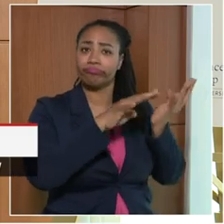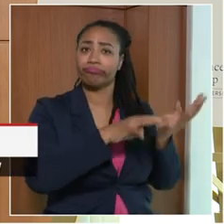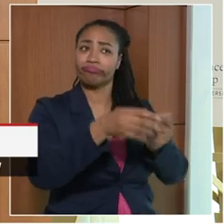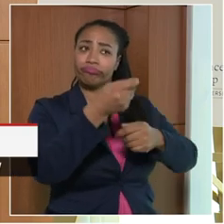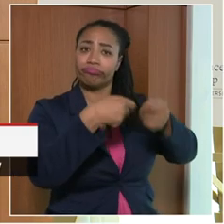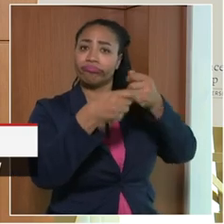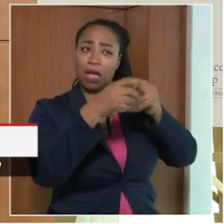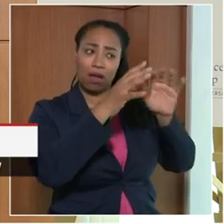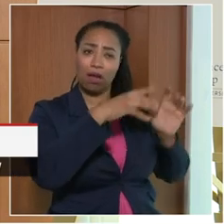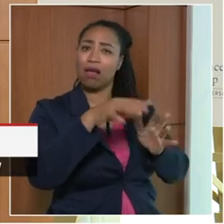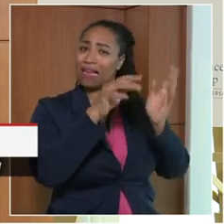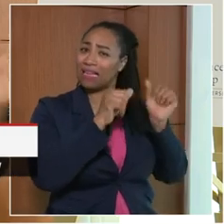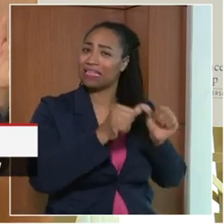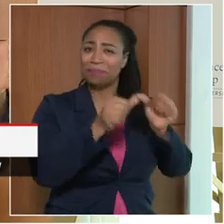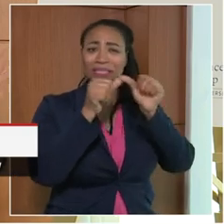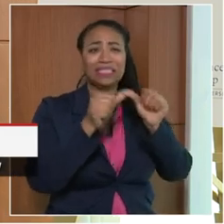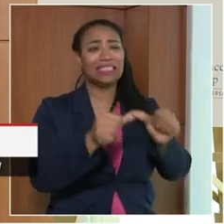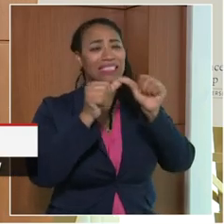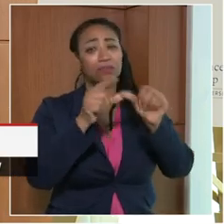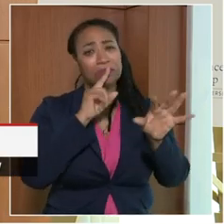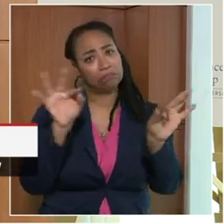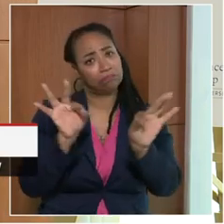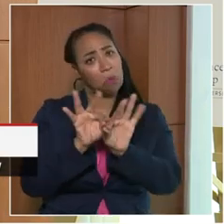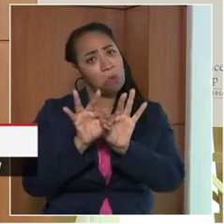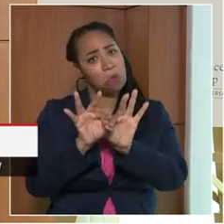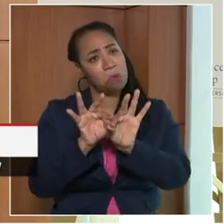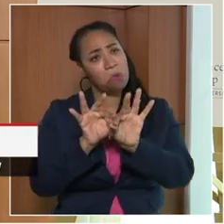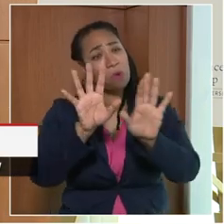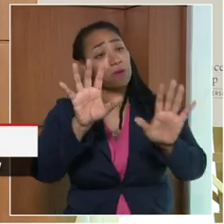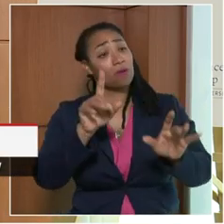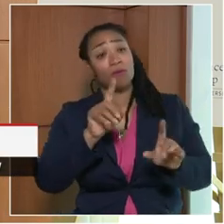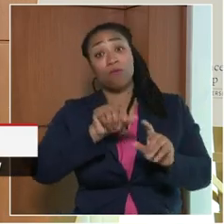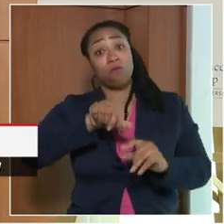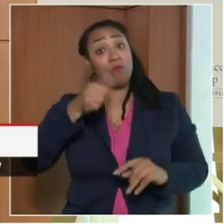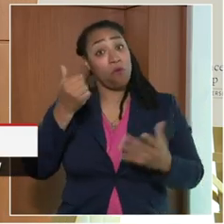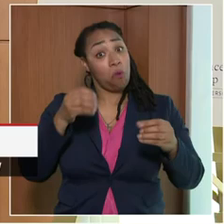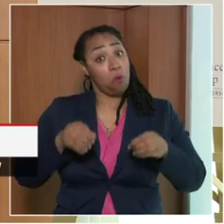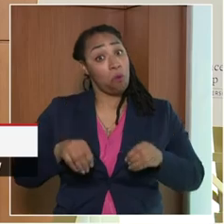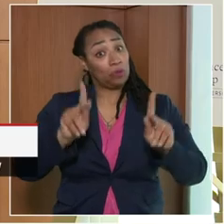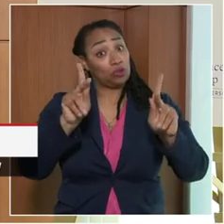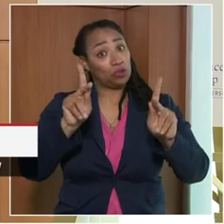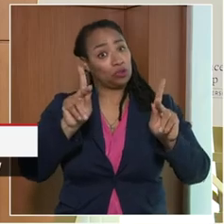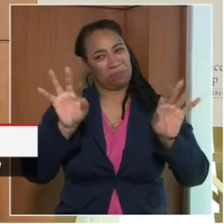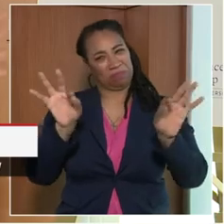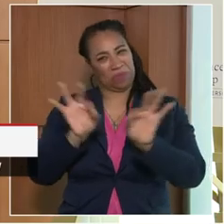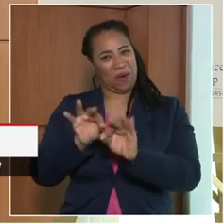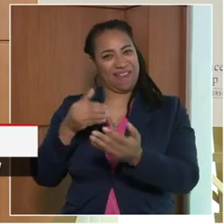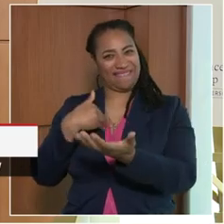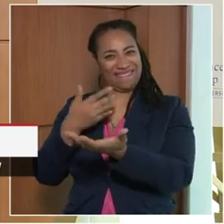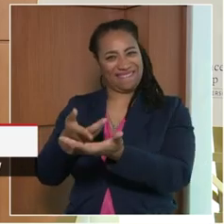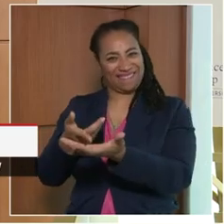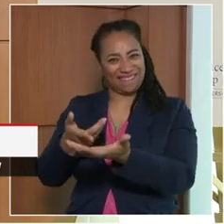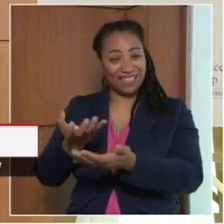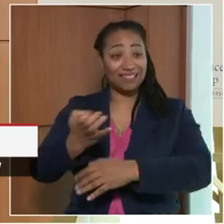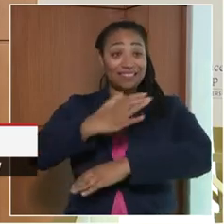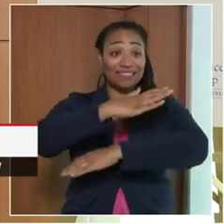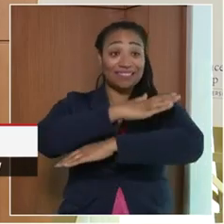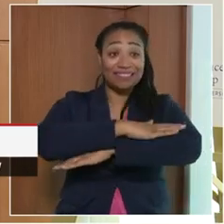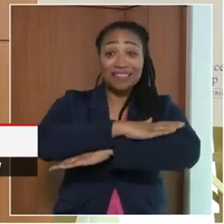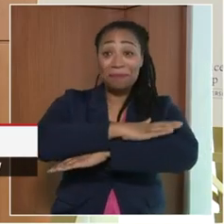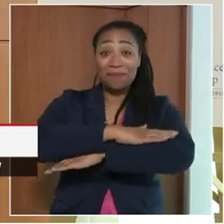this development gives us someone raised it at my table. It's important, and I encourage our